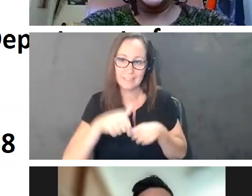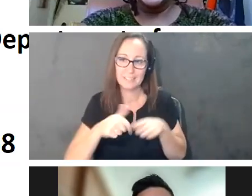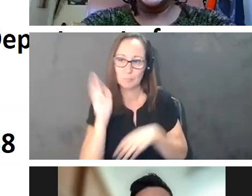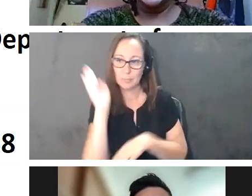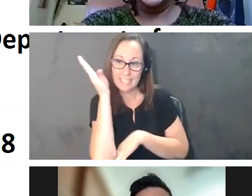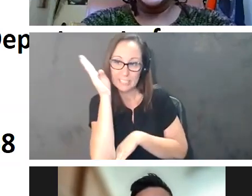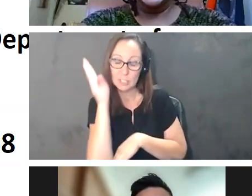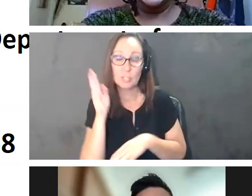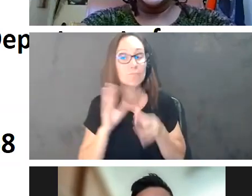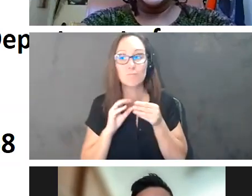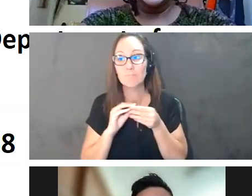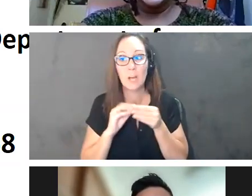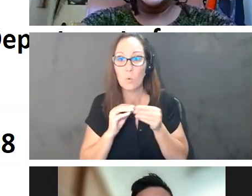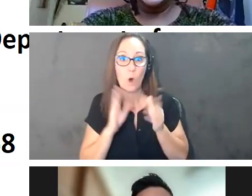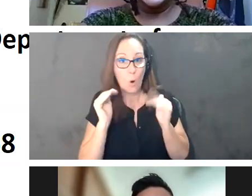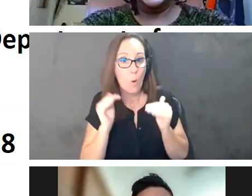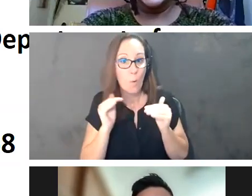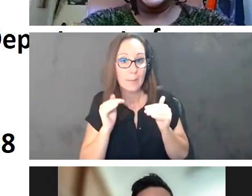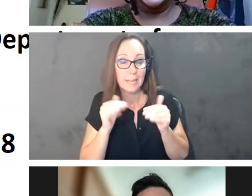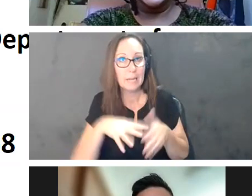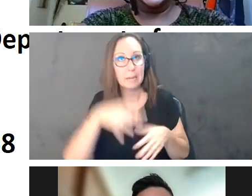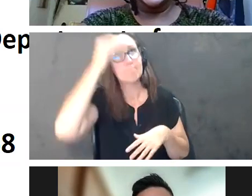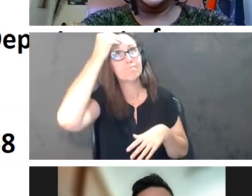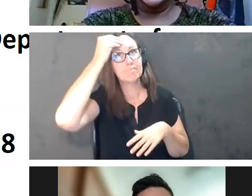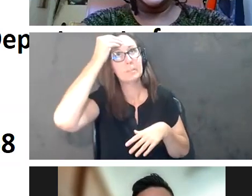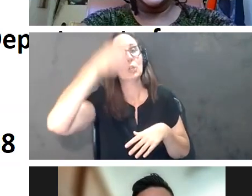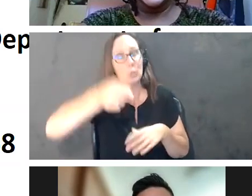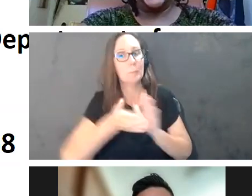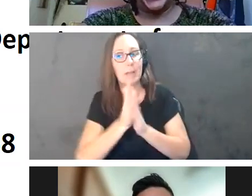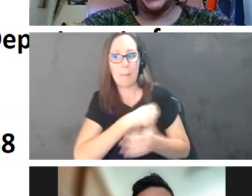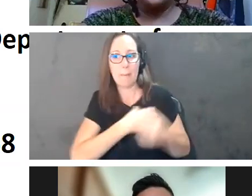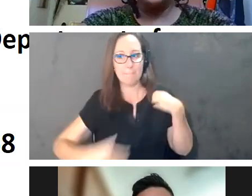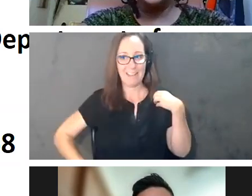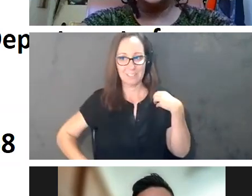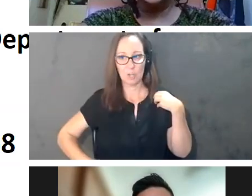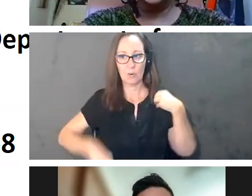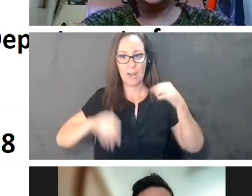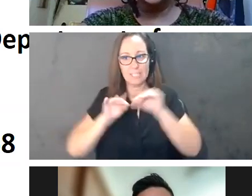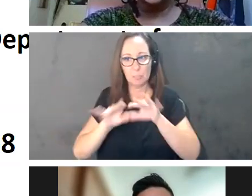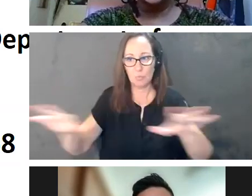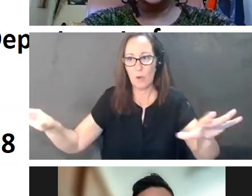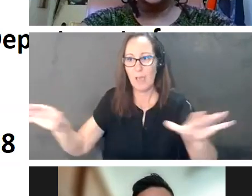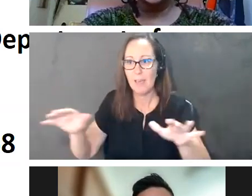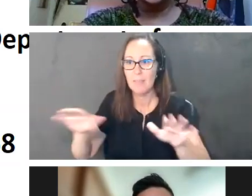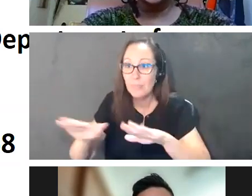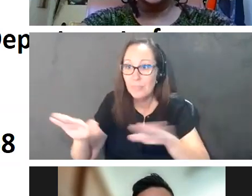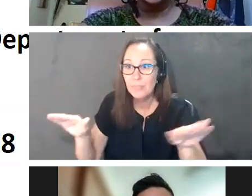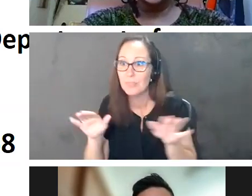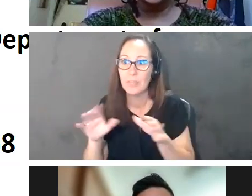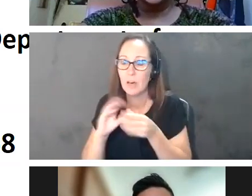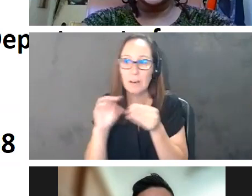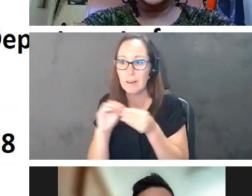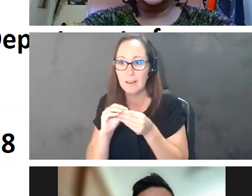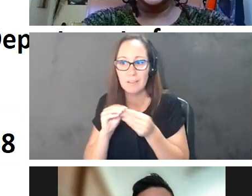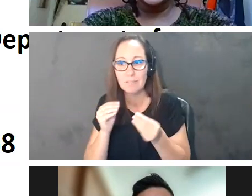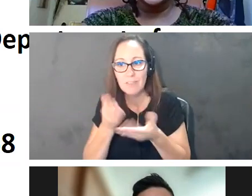this information, you can be an ambassador and spread the word and try to decrease vaccine hesitancy and